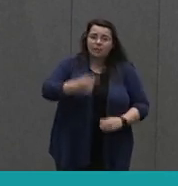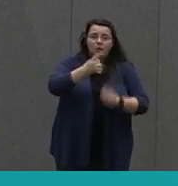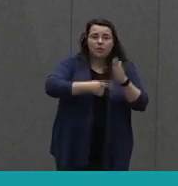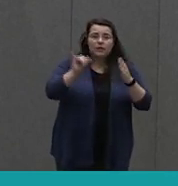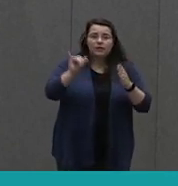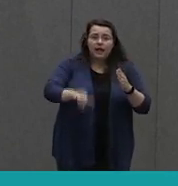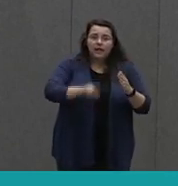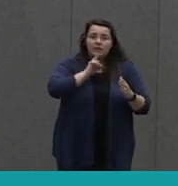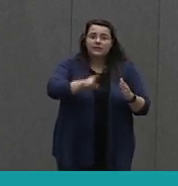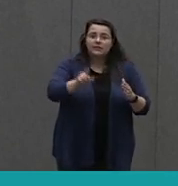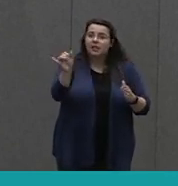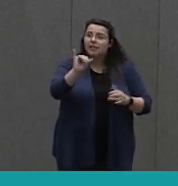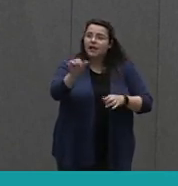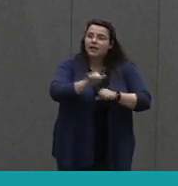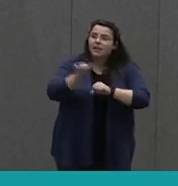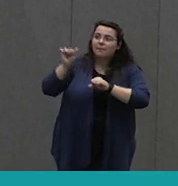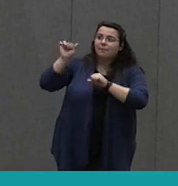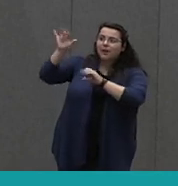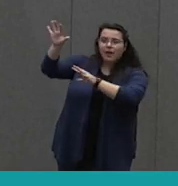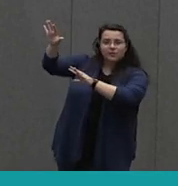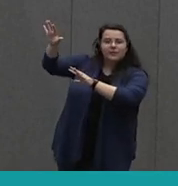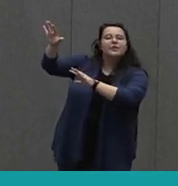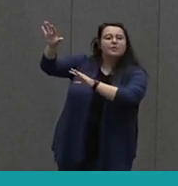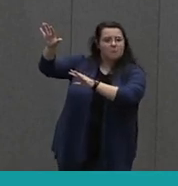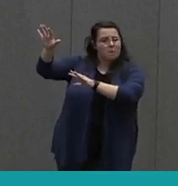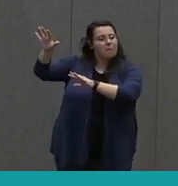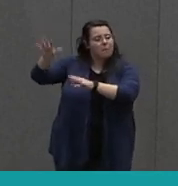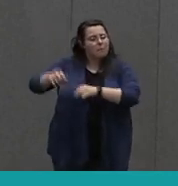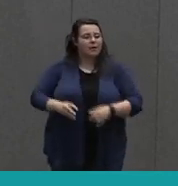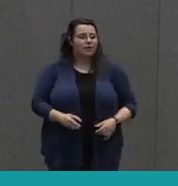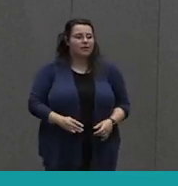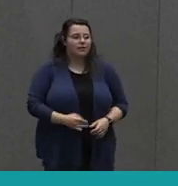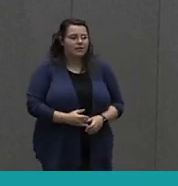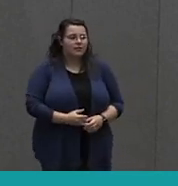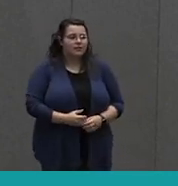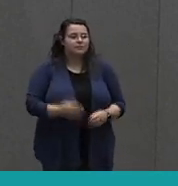this bad. Go on, hold your nose. Are you holding your nose?